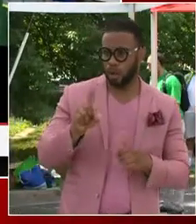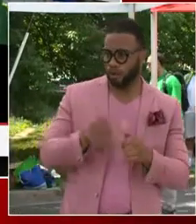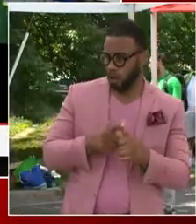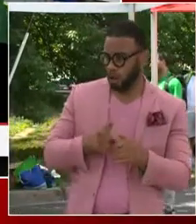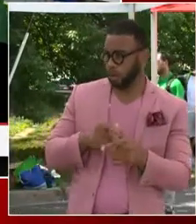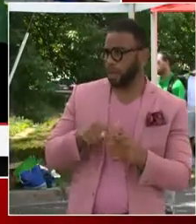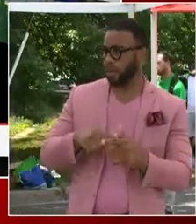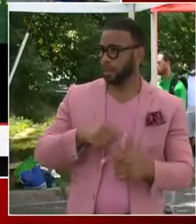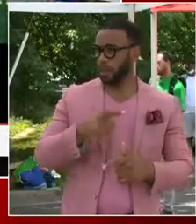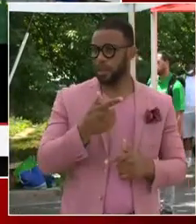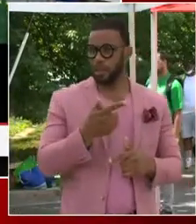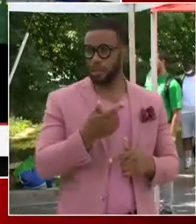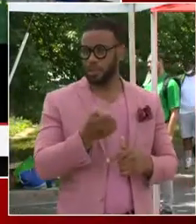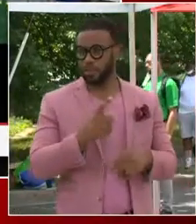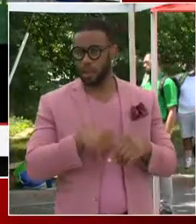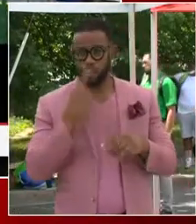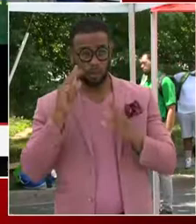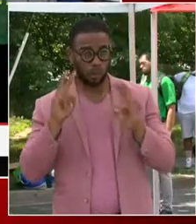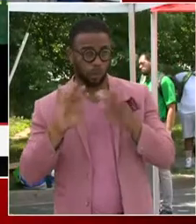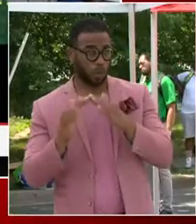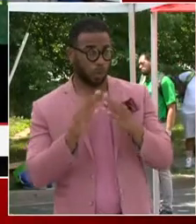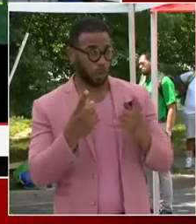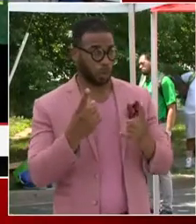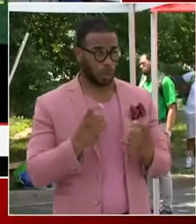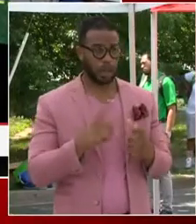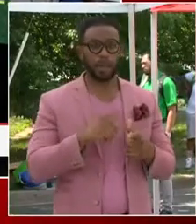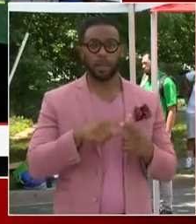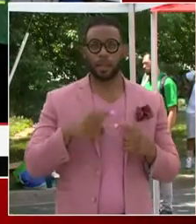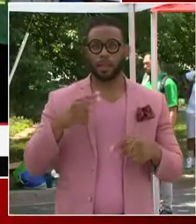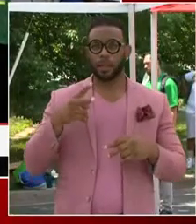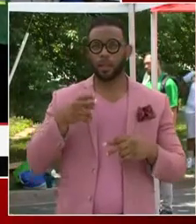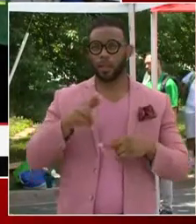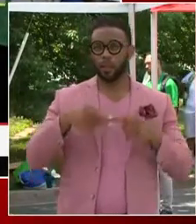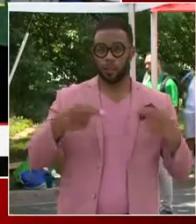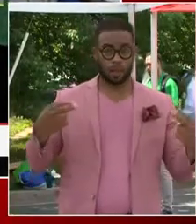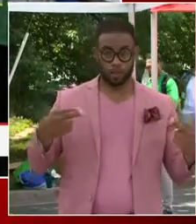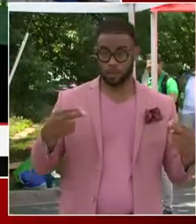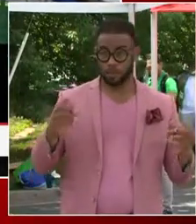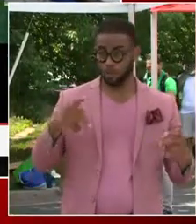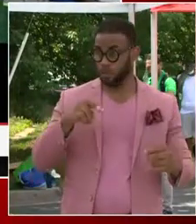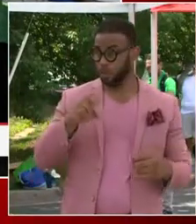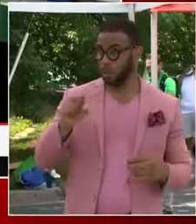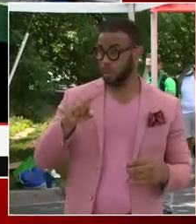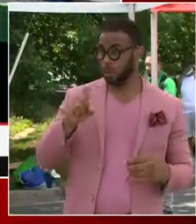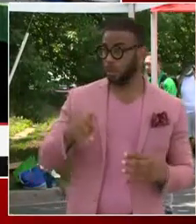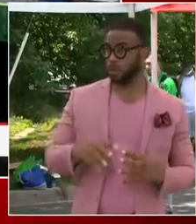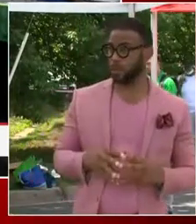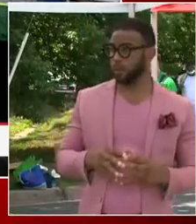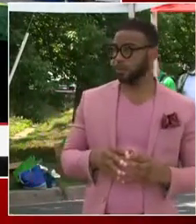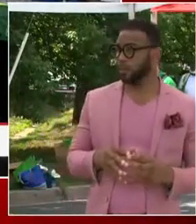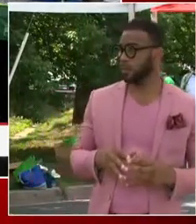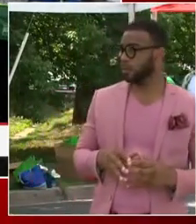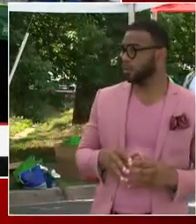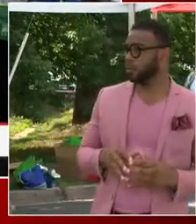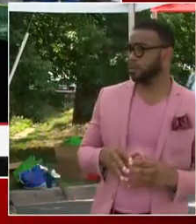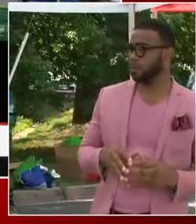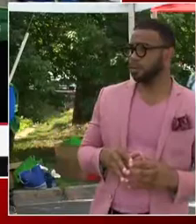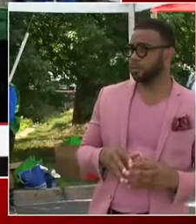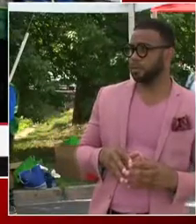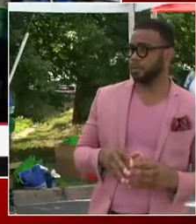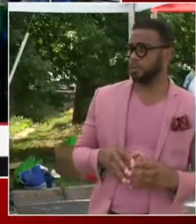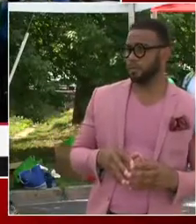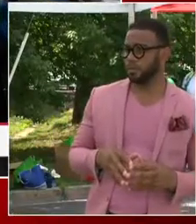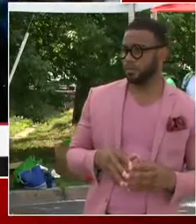and then we may have time for a few community questions, and then we're going to cut the ribbon. Any press questions? Questions?